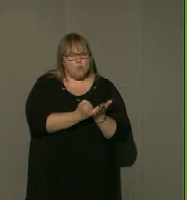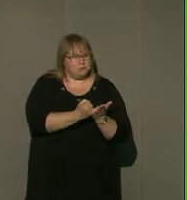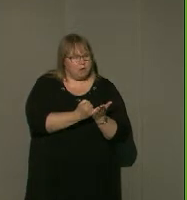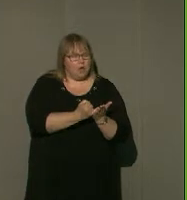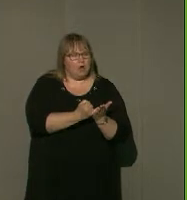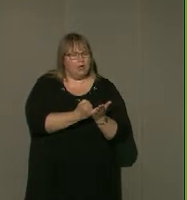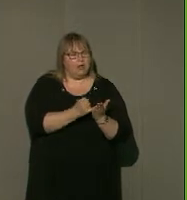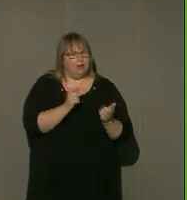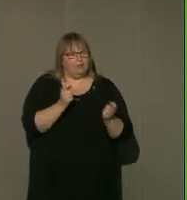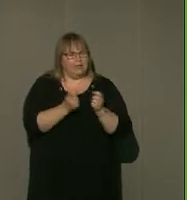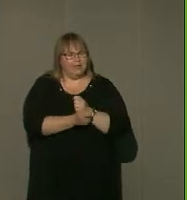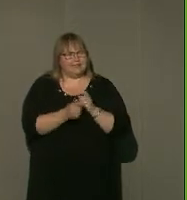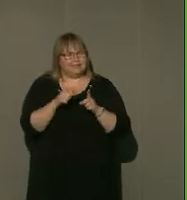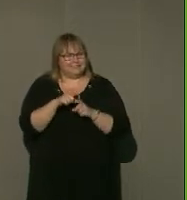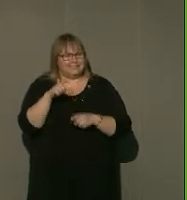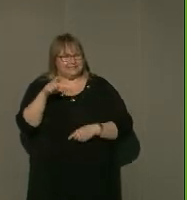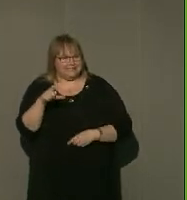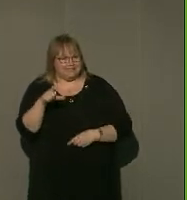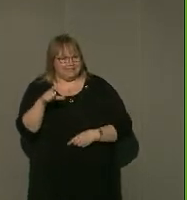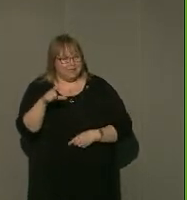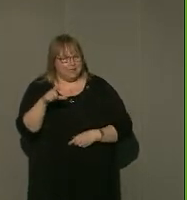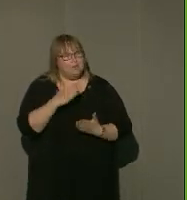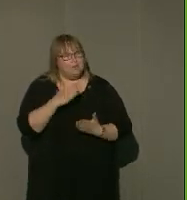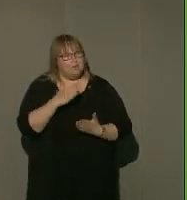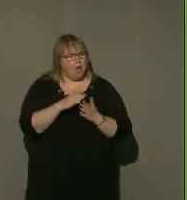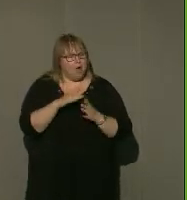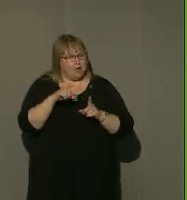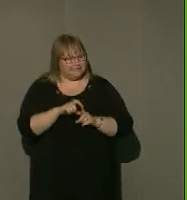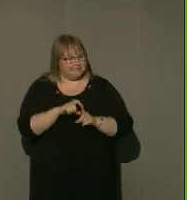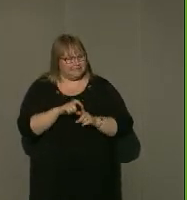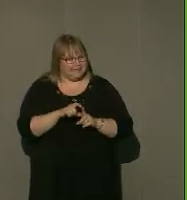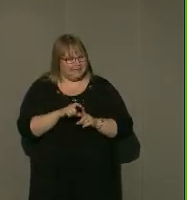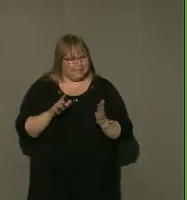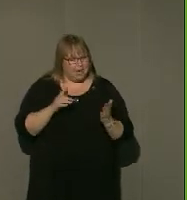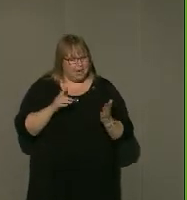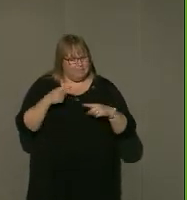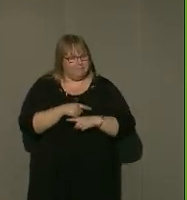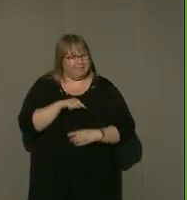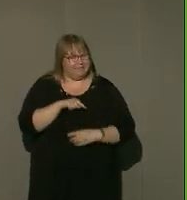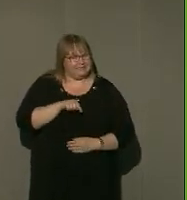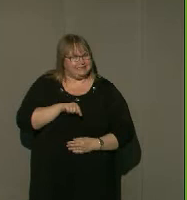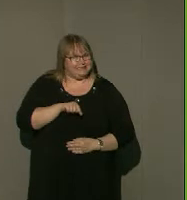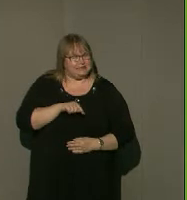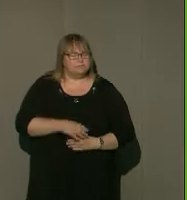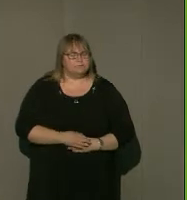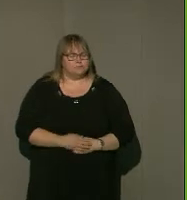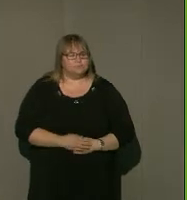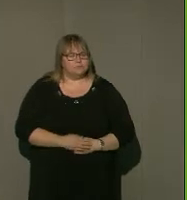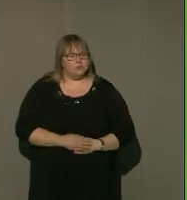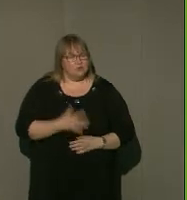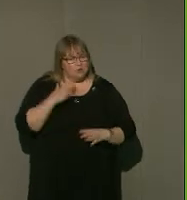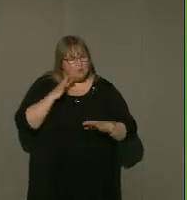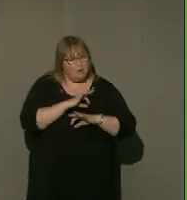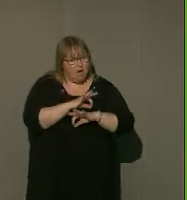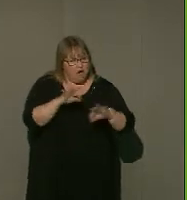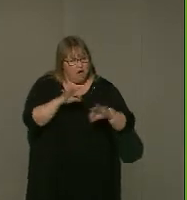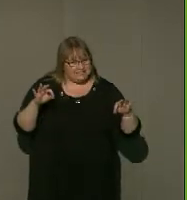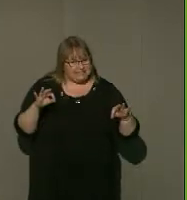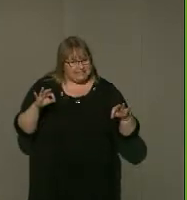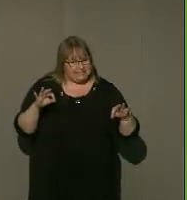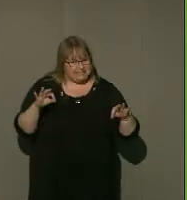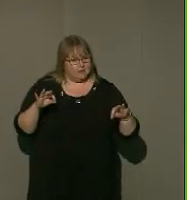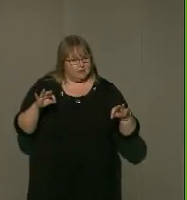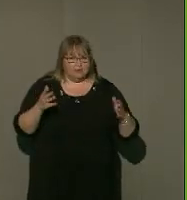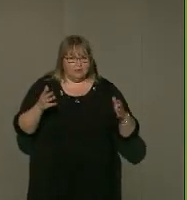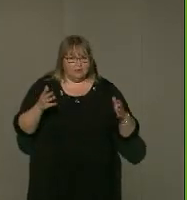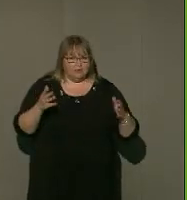but overlooked the removal of part D. So again, what I'm asking is for conference